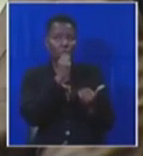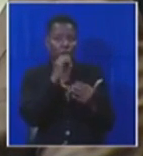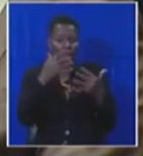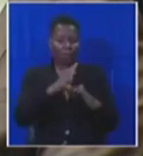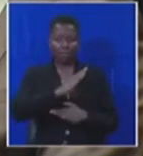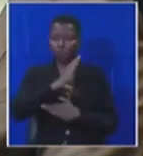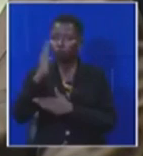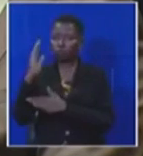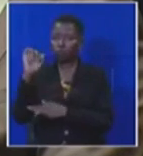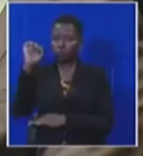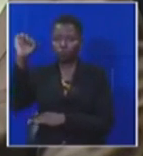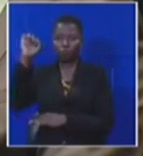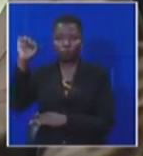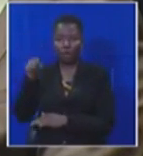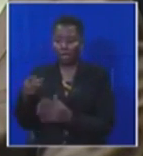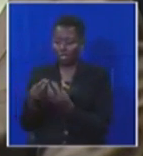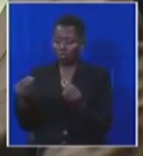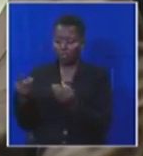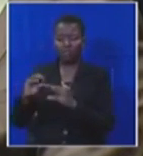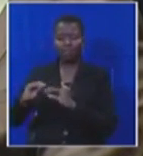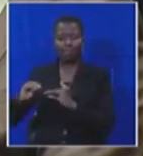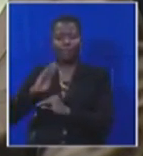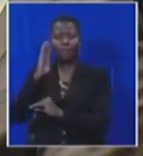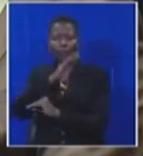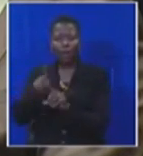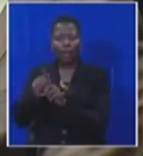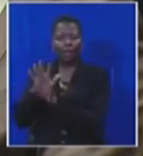the day, depriving other people's children of an education.